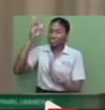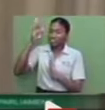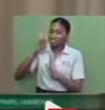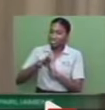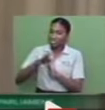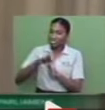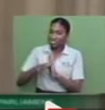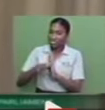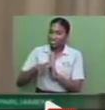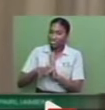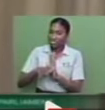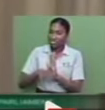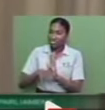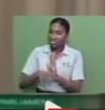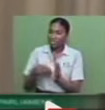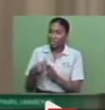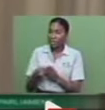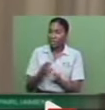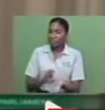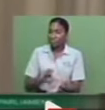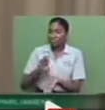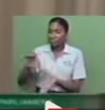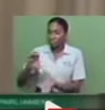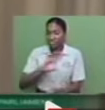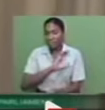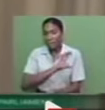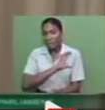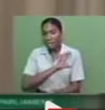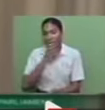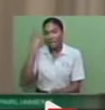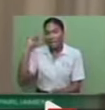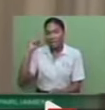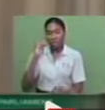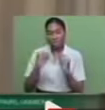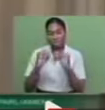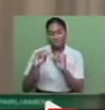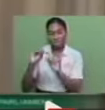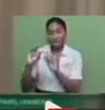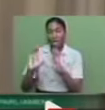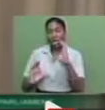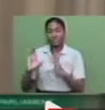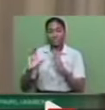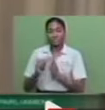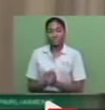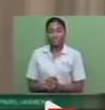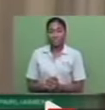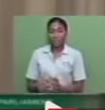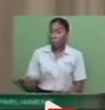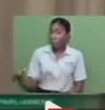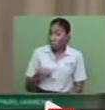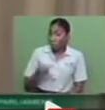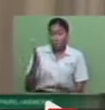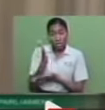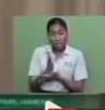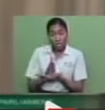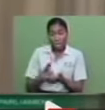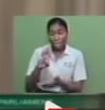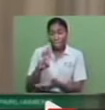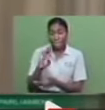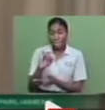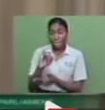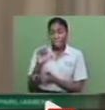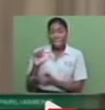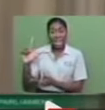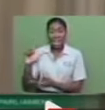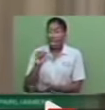vehicles. It is also understood that there are bills outstanding from fiscal 2020 in the tune of